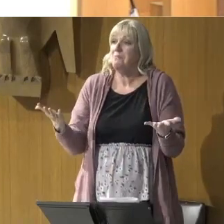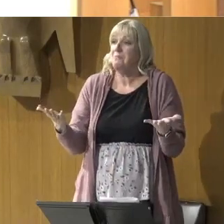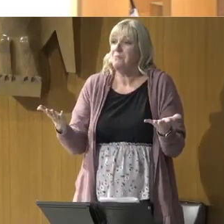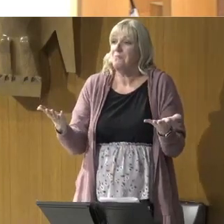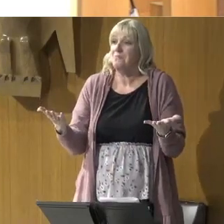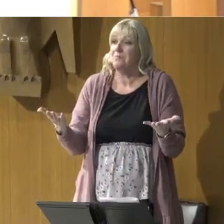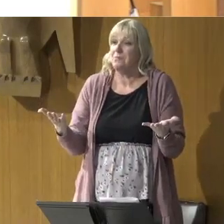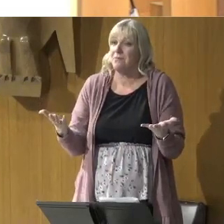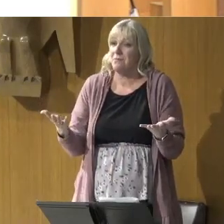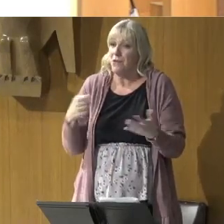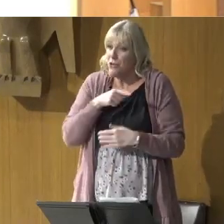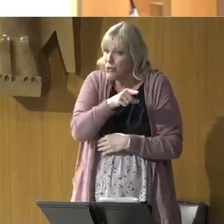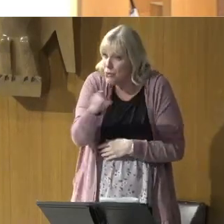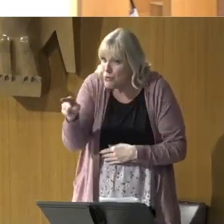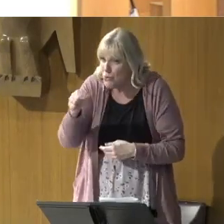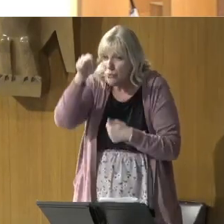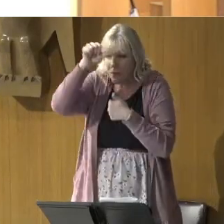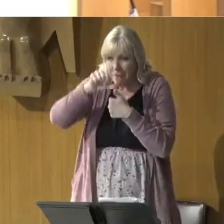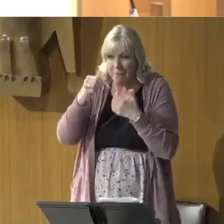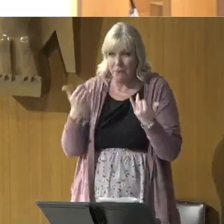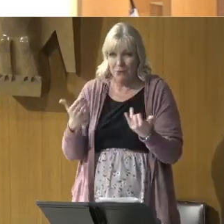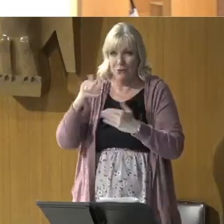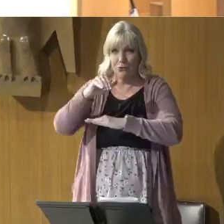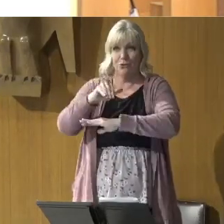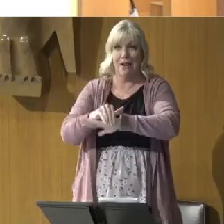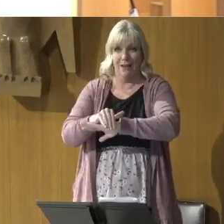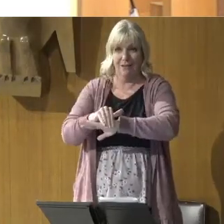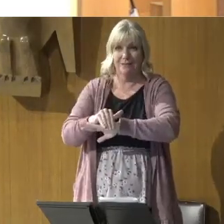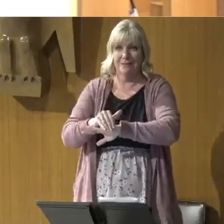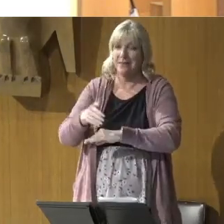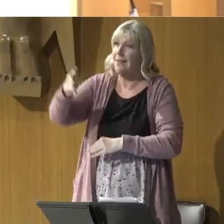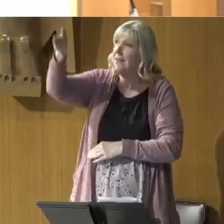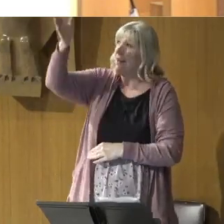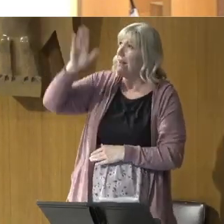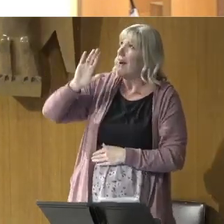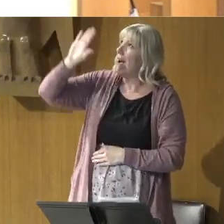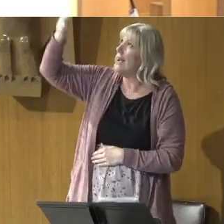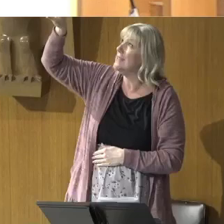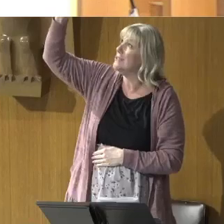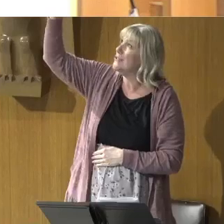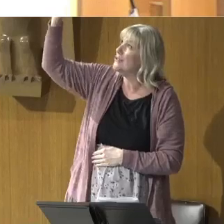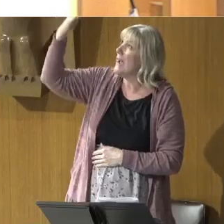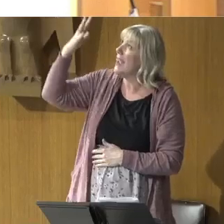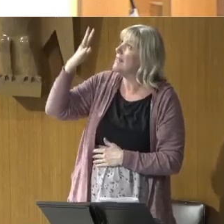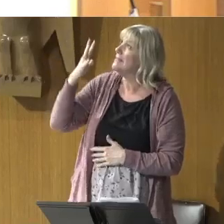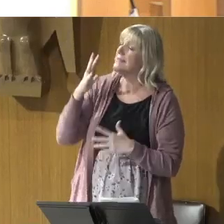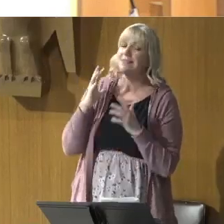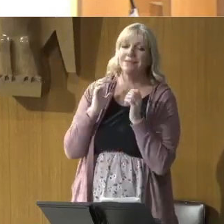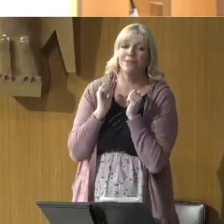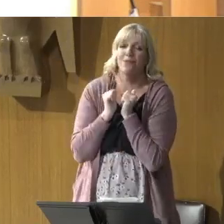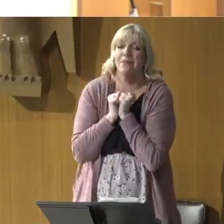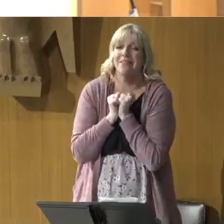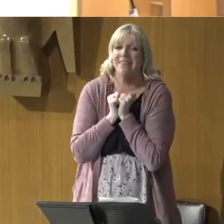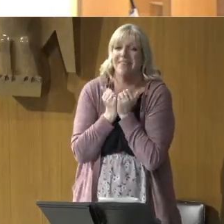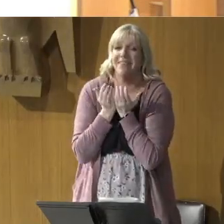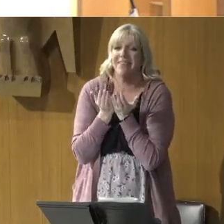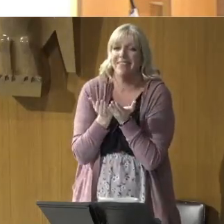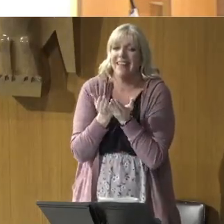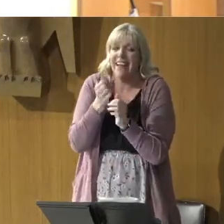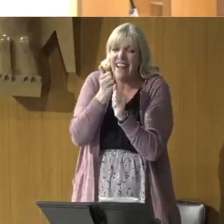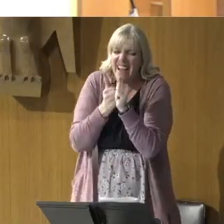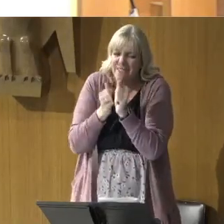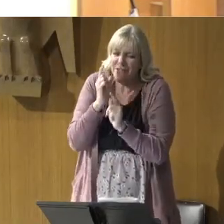may you remember this evening that God's grace is with you. In every moment